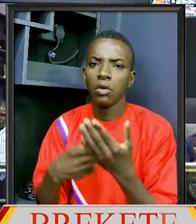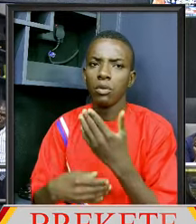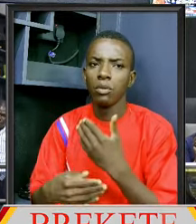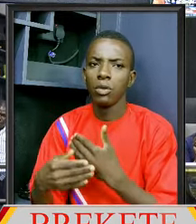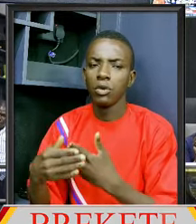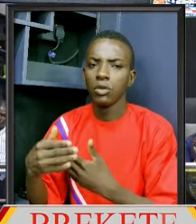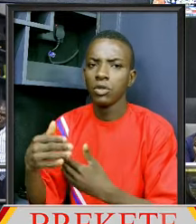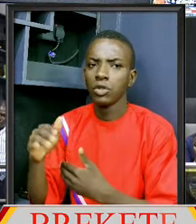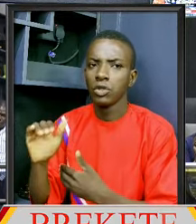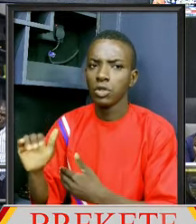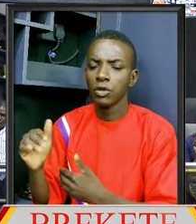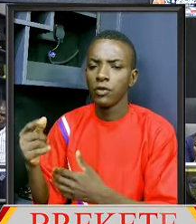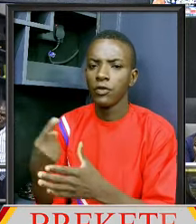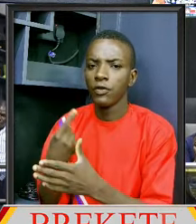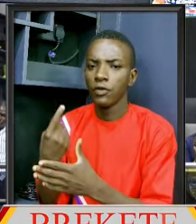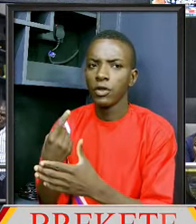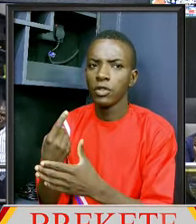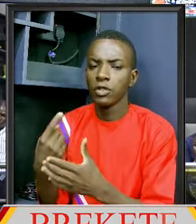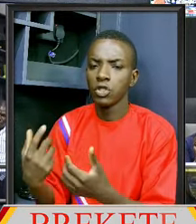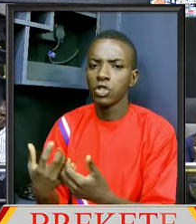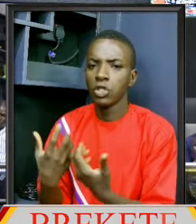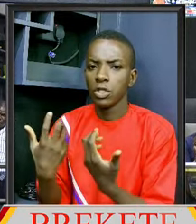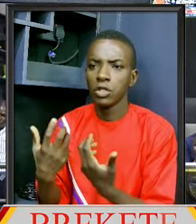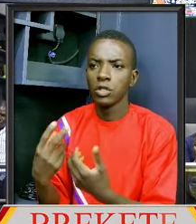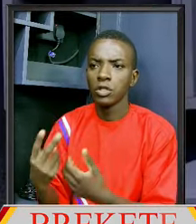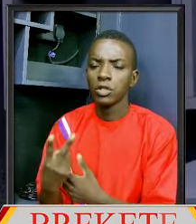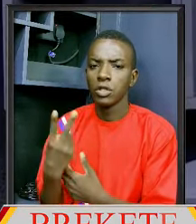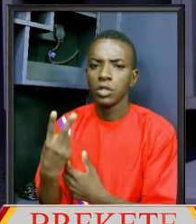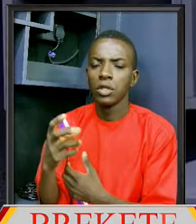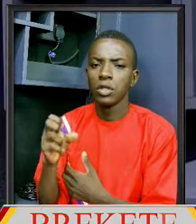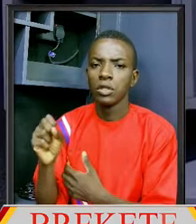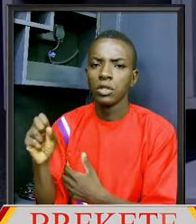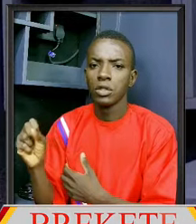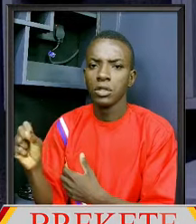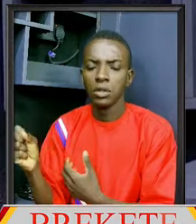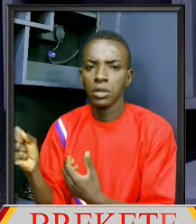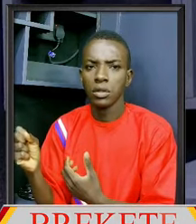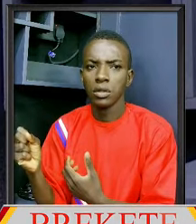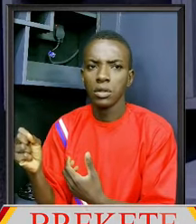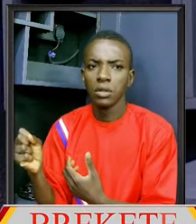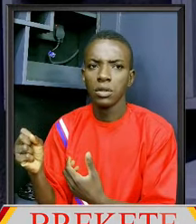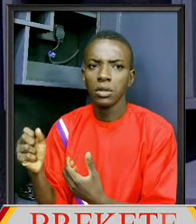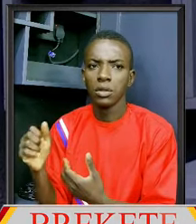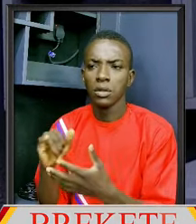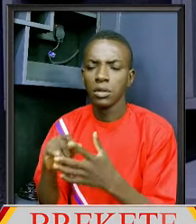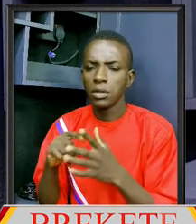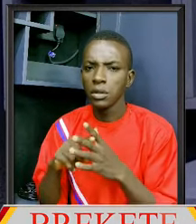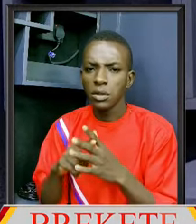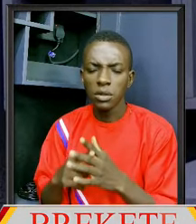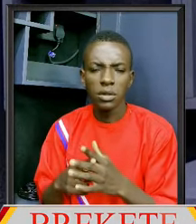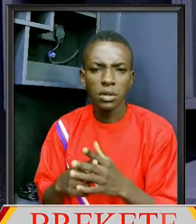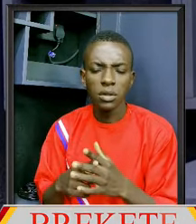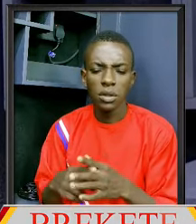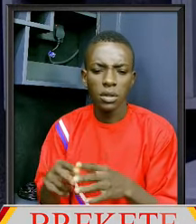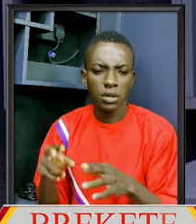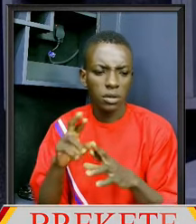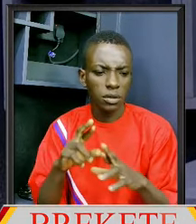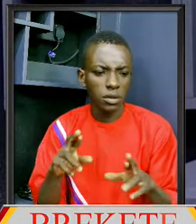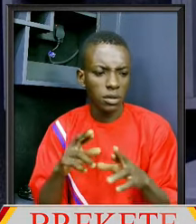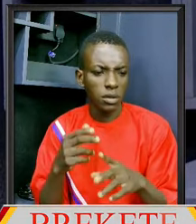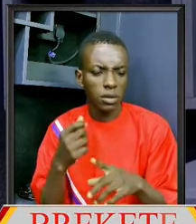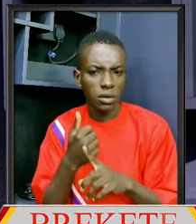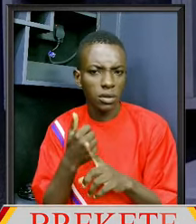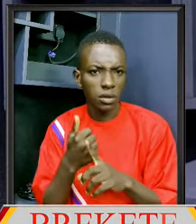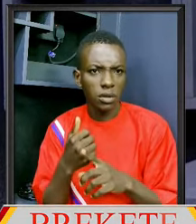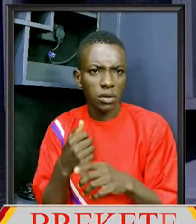Pekin. Pekin, first one challenge, second one SS. Now they begin to look themselves, say,